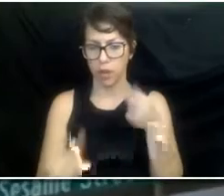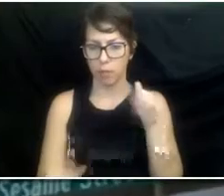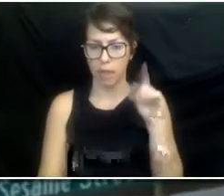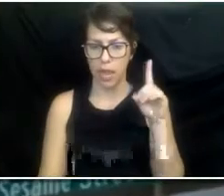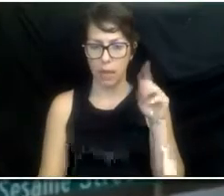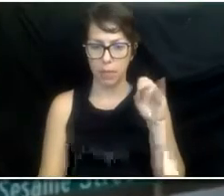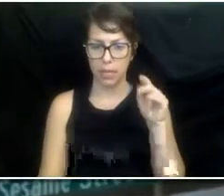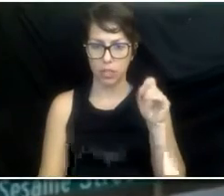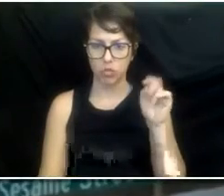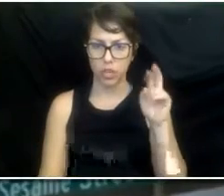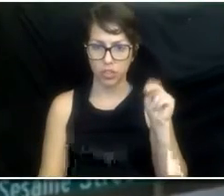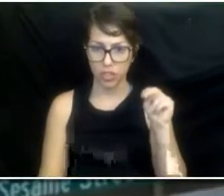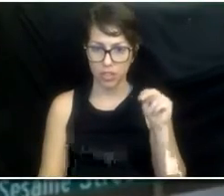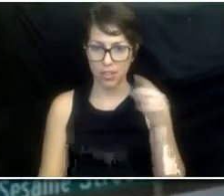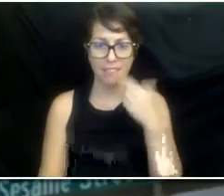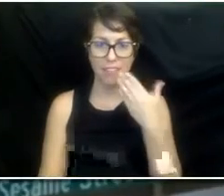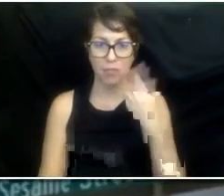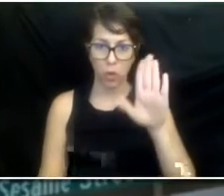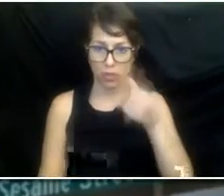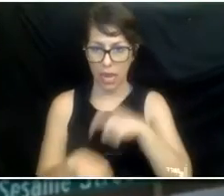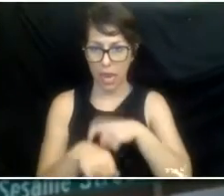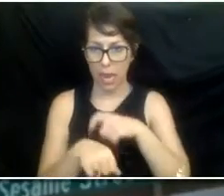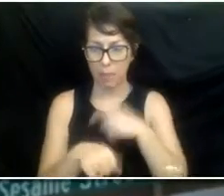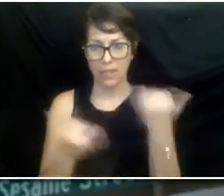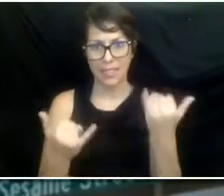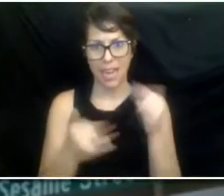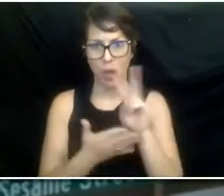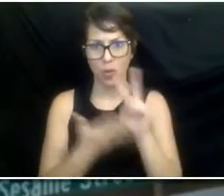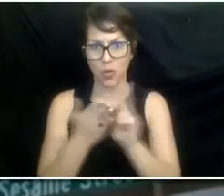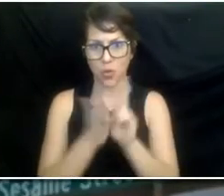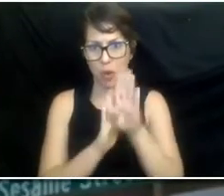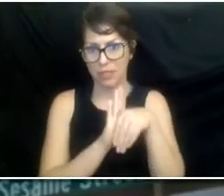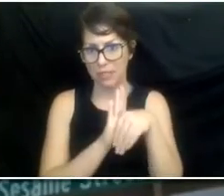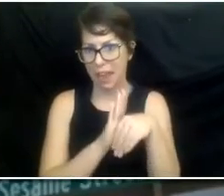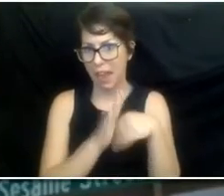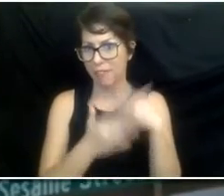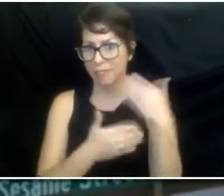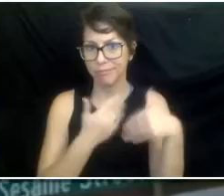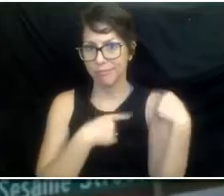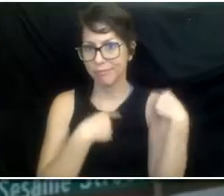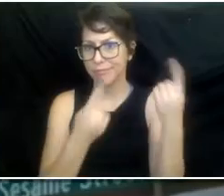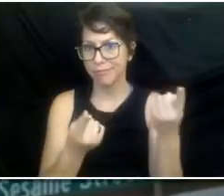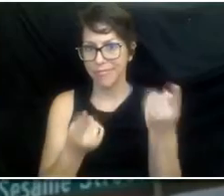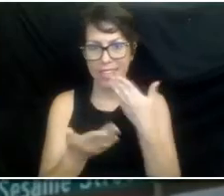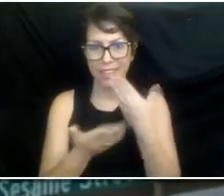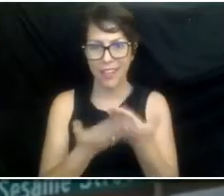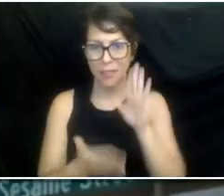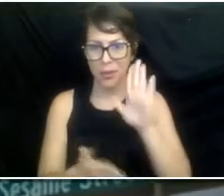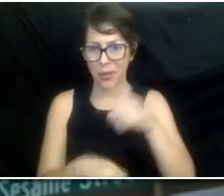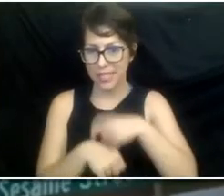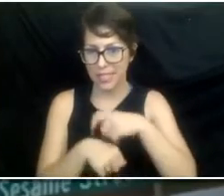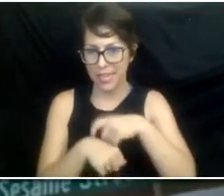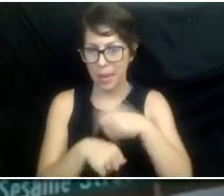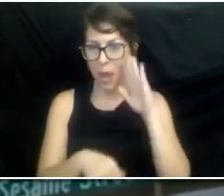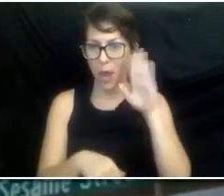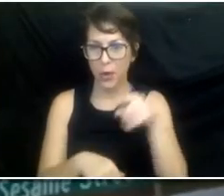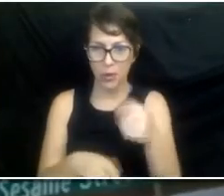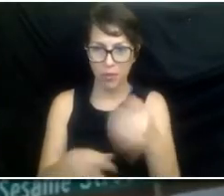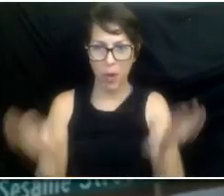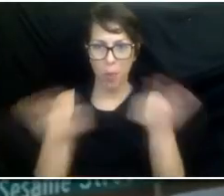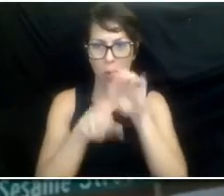more information information about why on the NYPD side why arrests uh